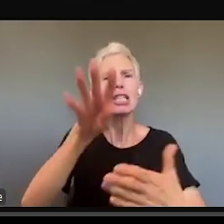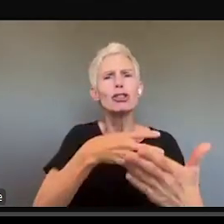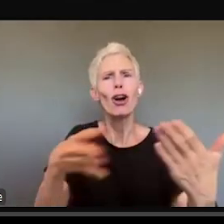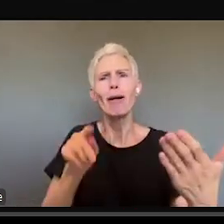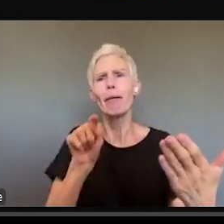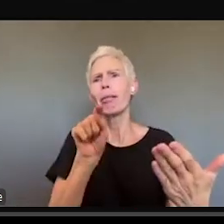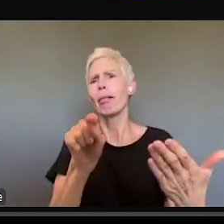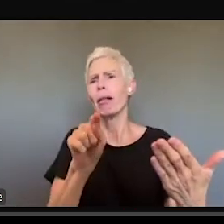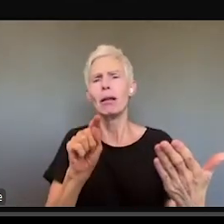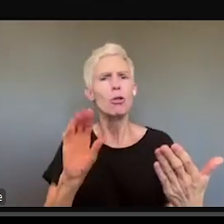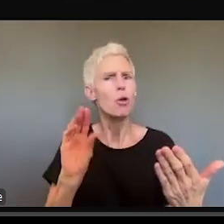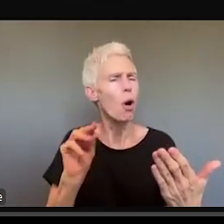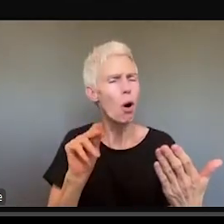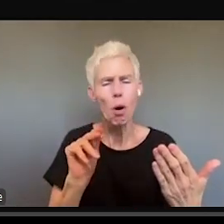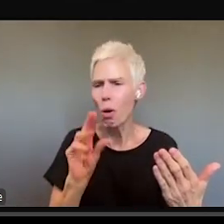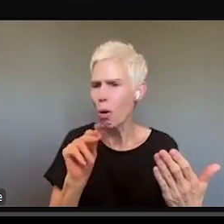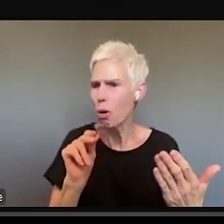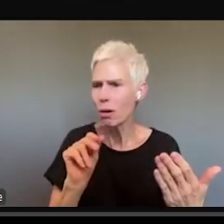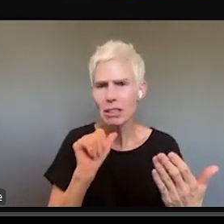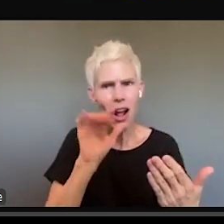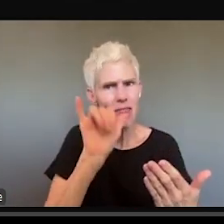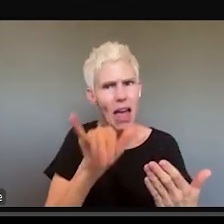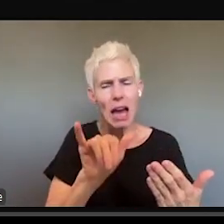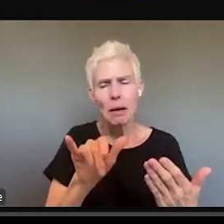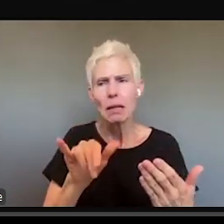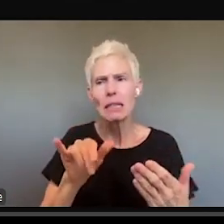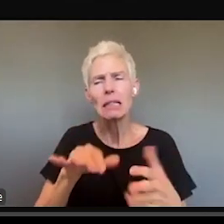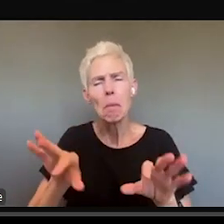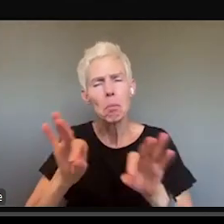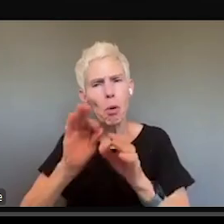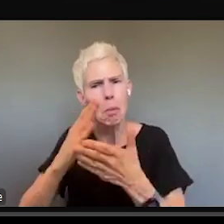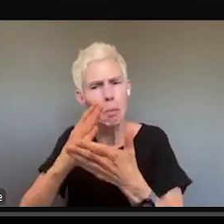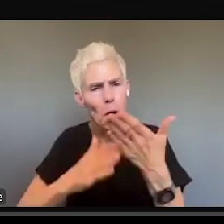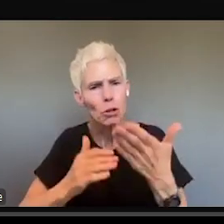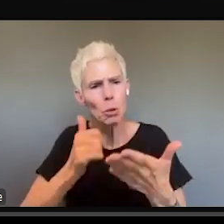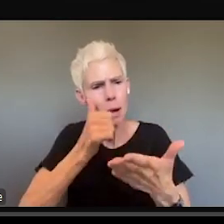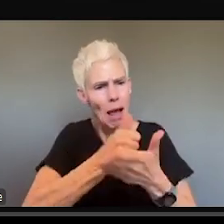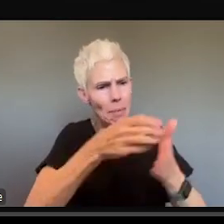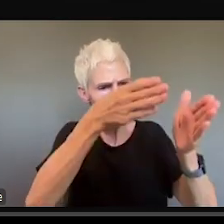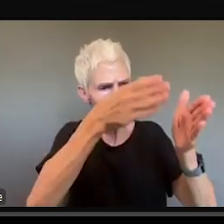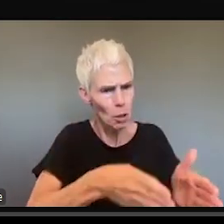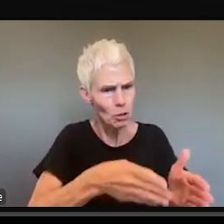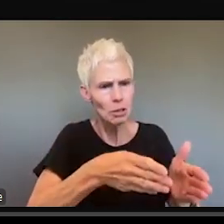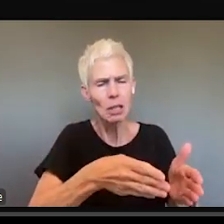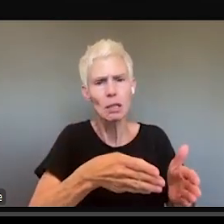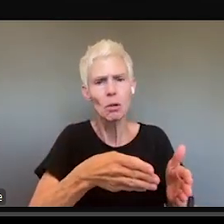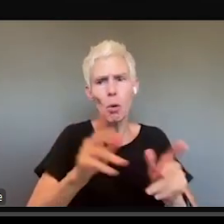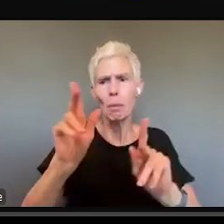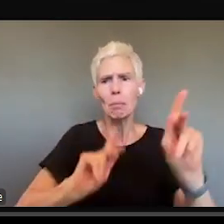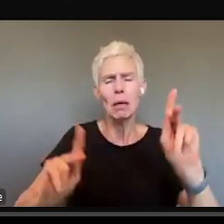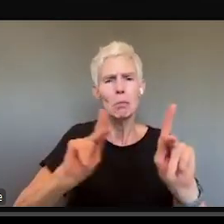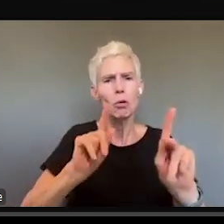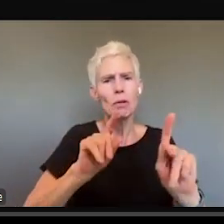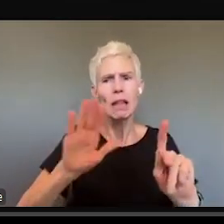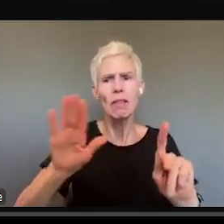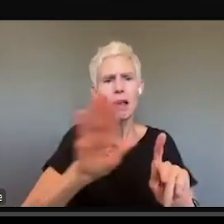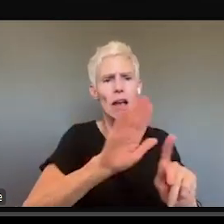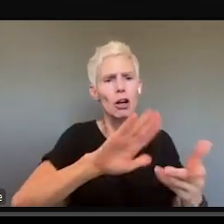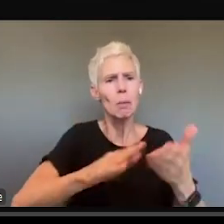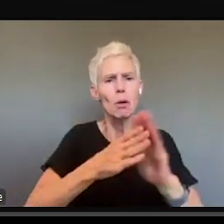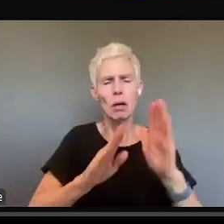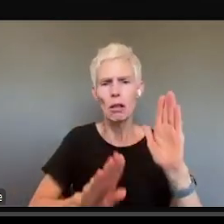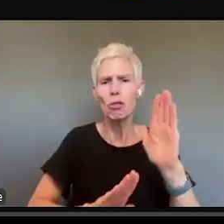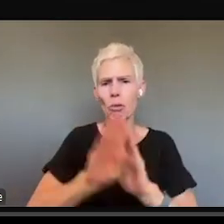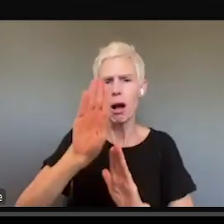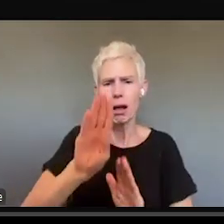it is that just a critical piece of helping somebody thrive in the community. And so